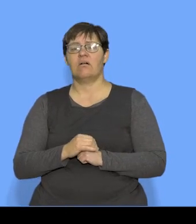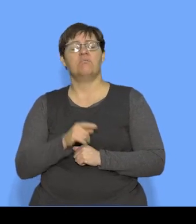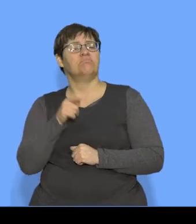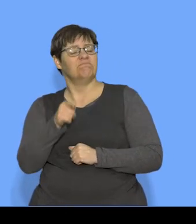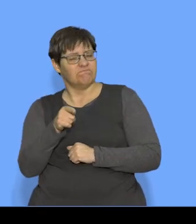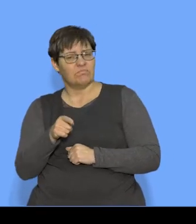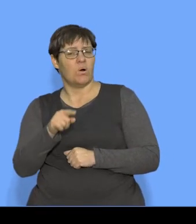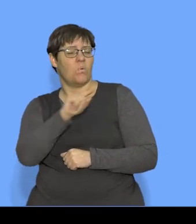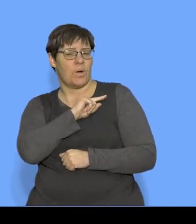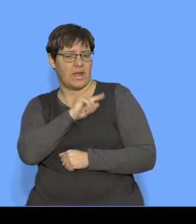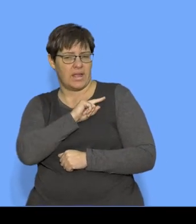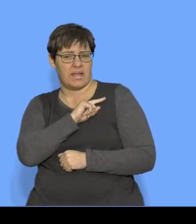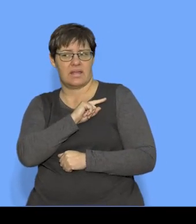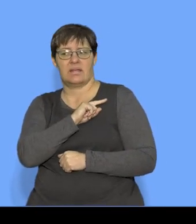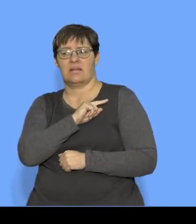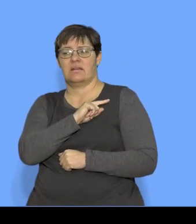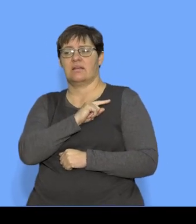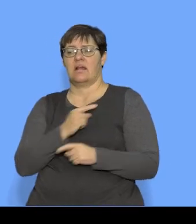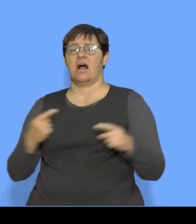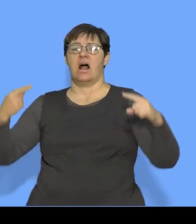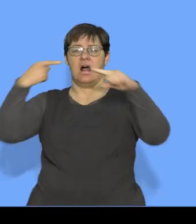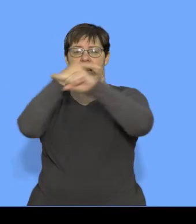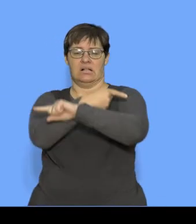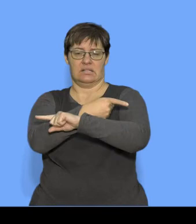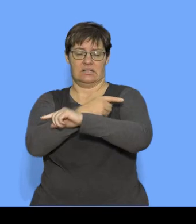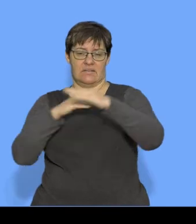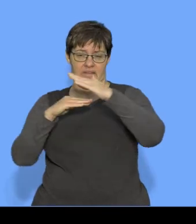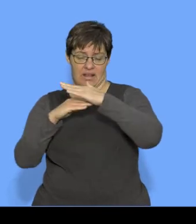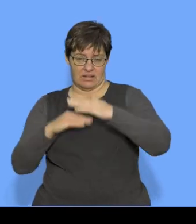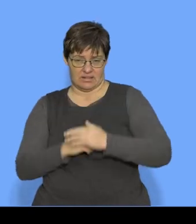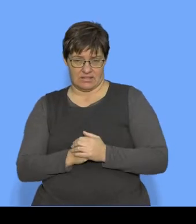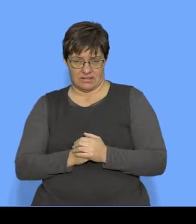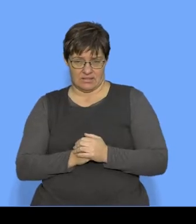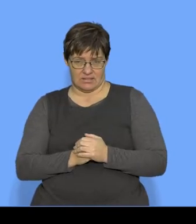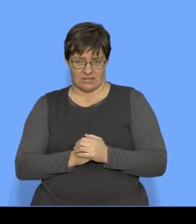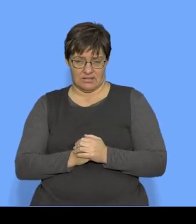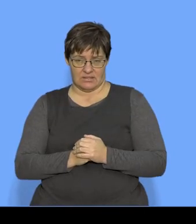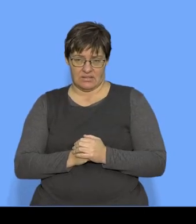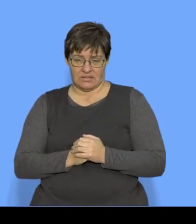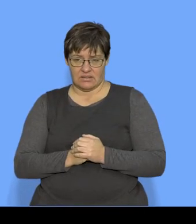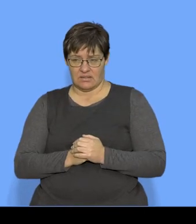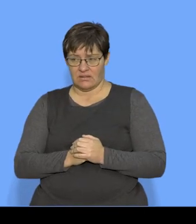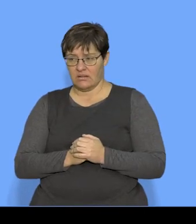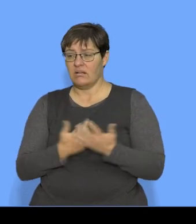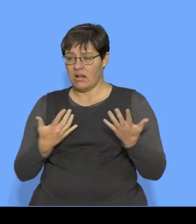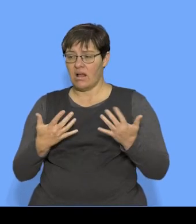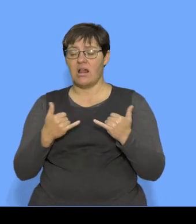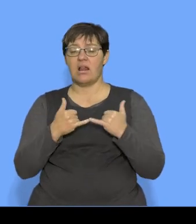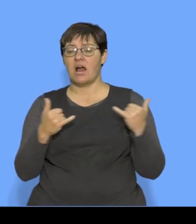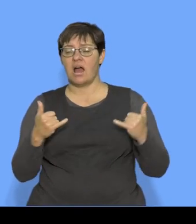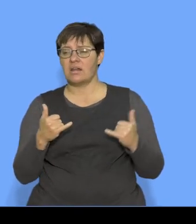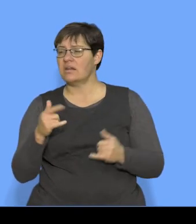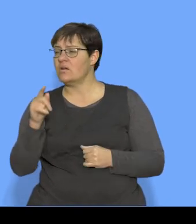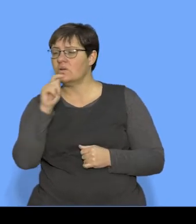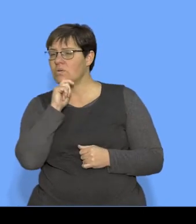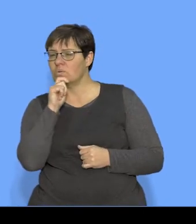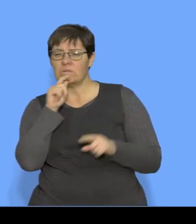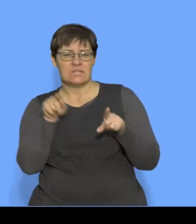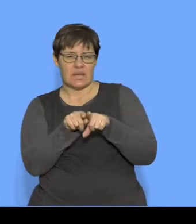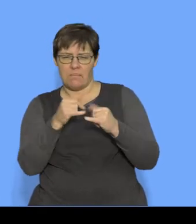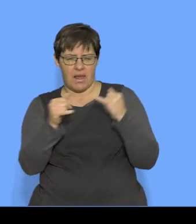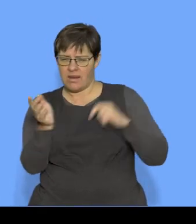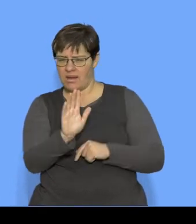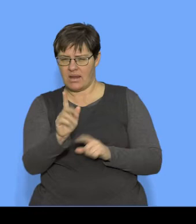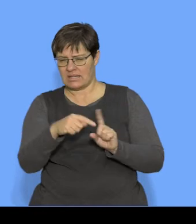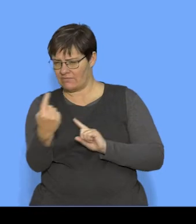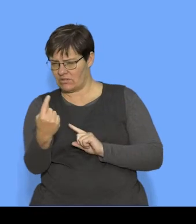and this is also because of alternate angles, where my line, now we are no longer using the same